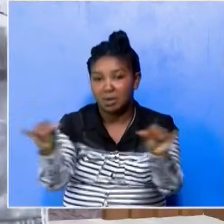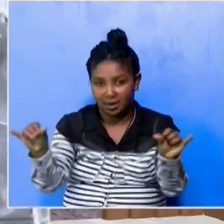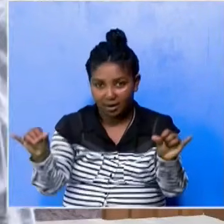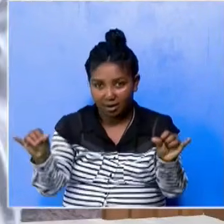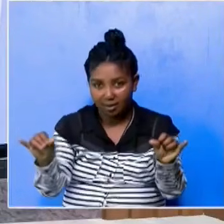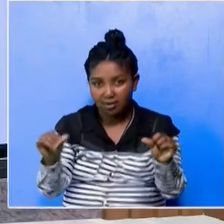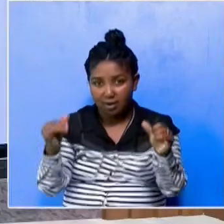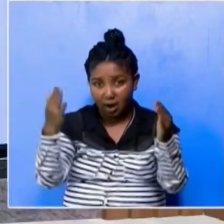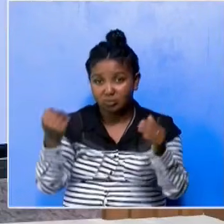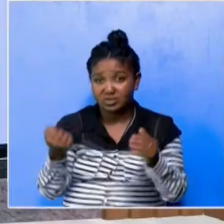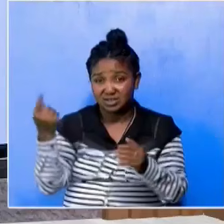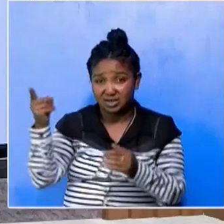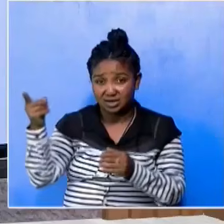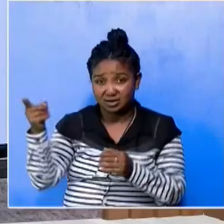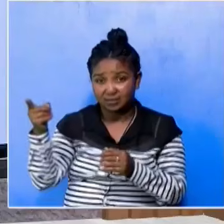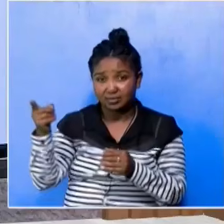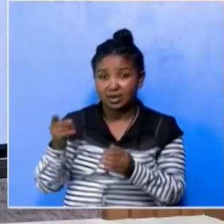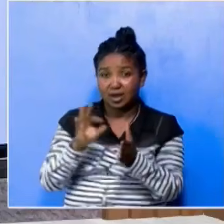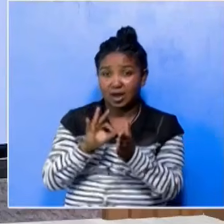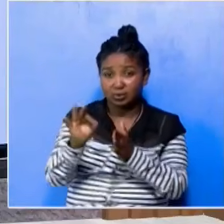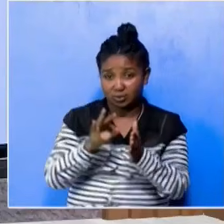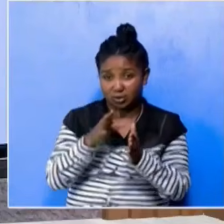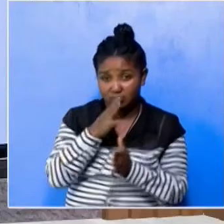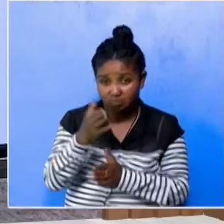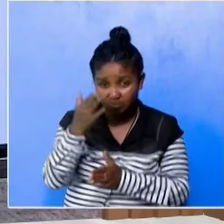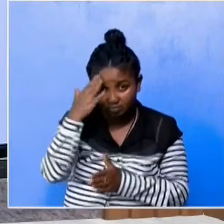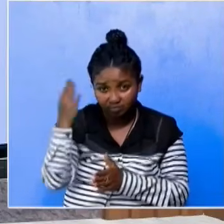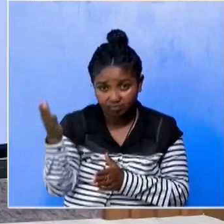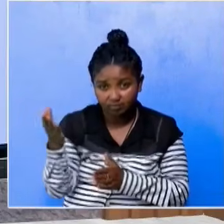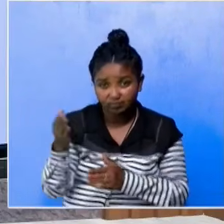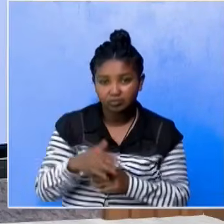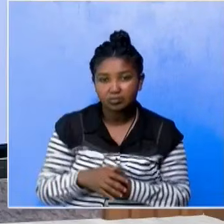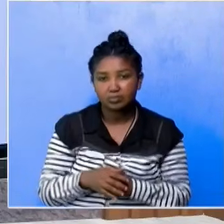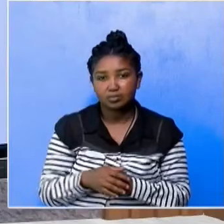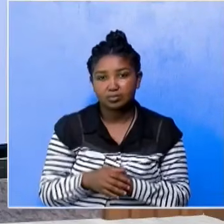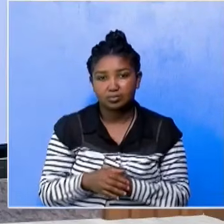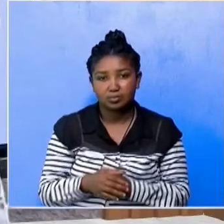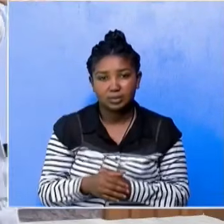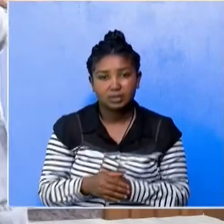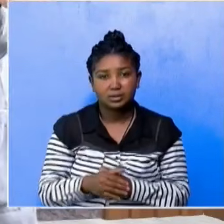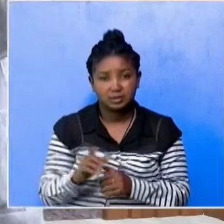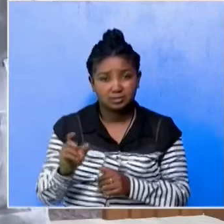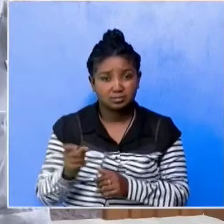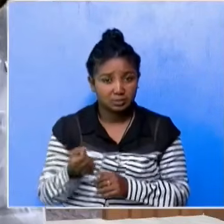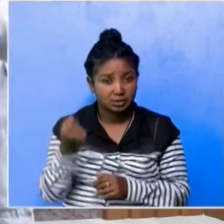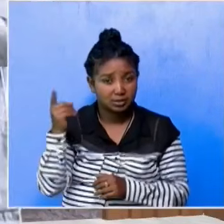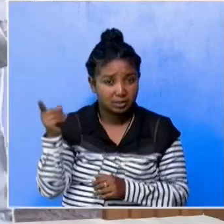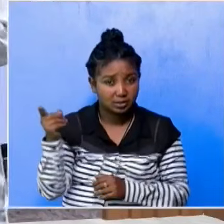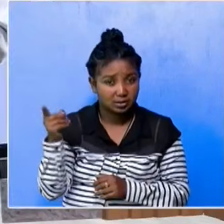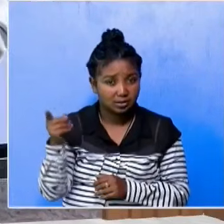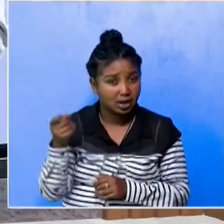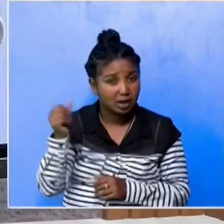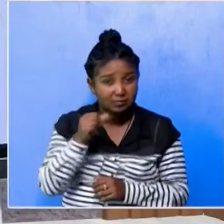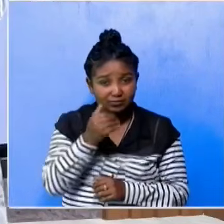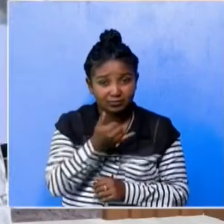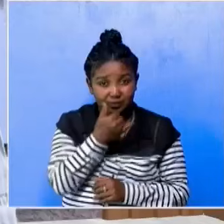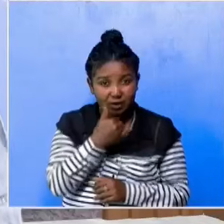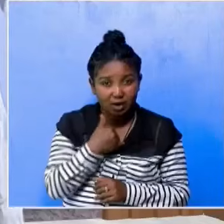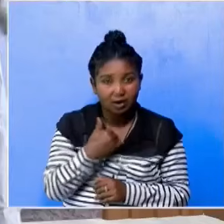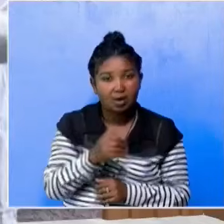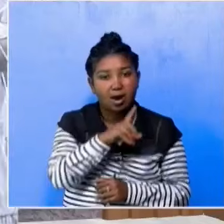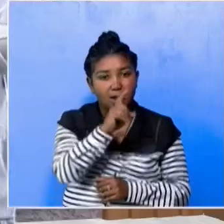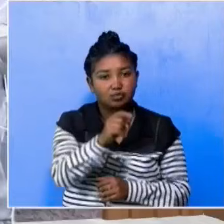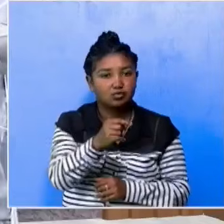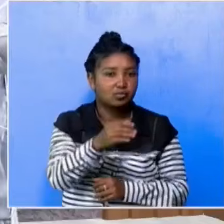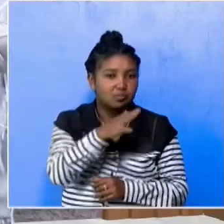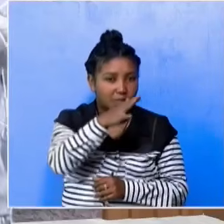I hope it's clear about countable and uncountable now. Is there something which is not clear for you? Please ask